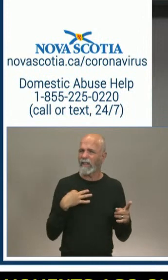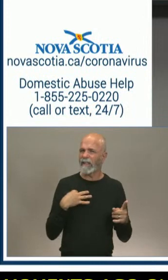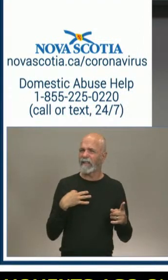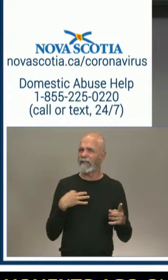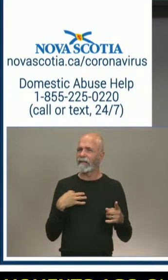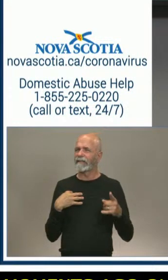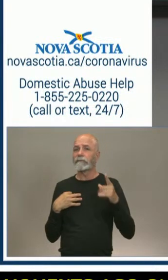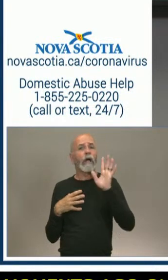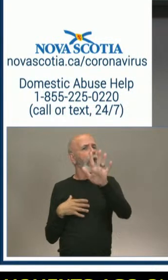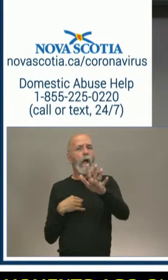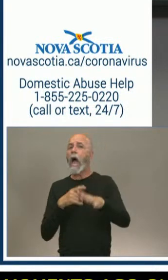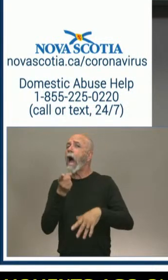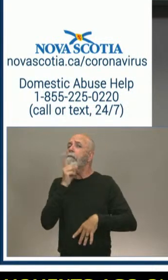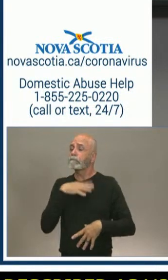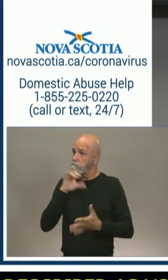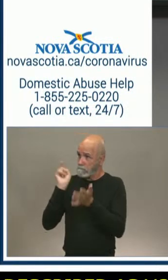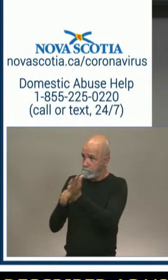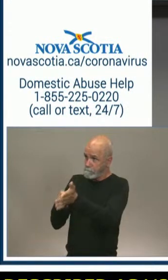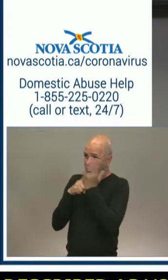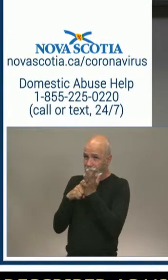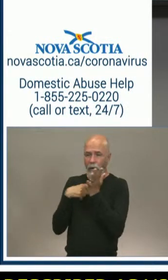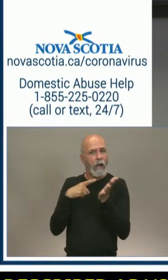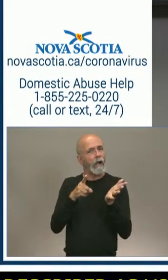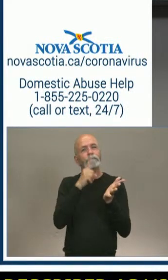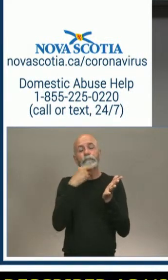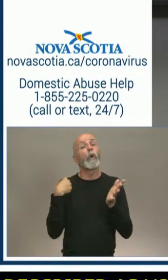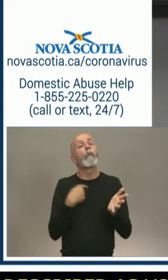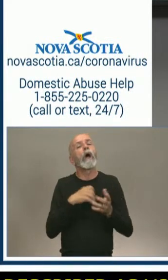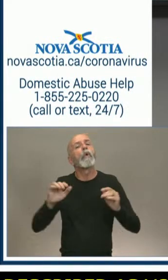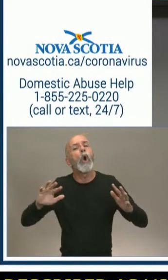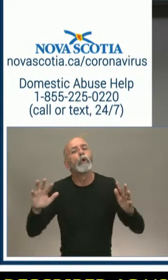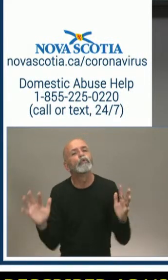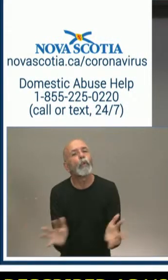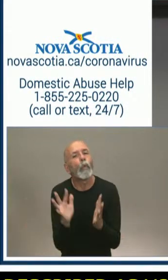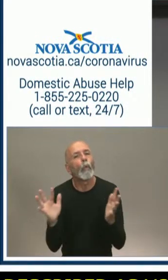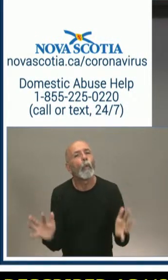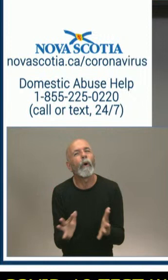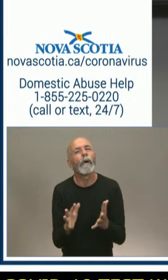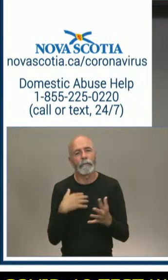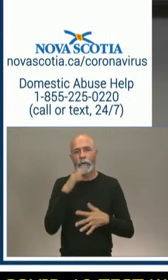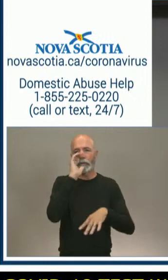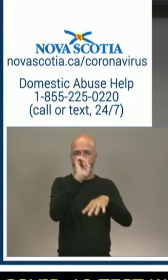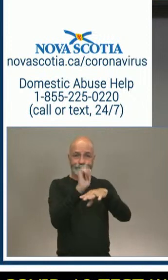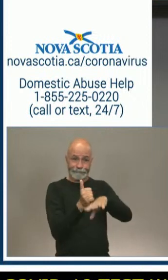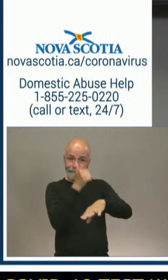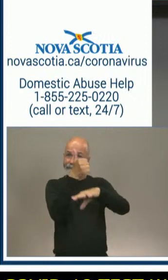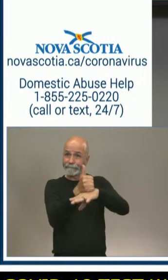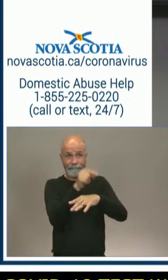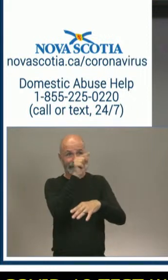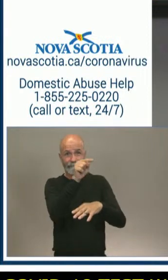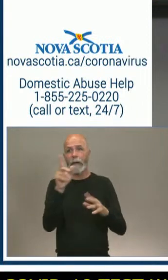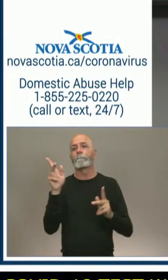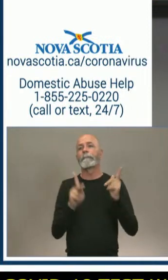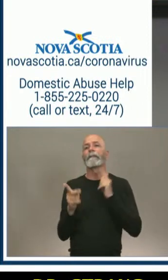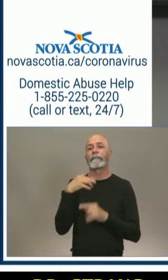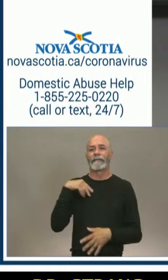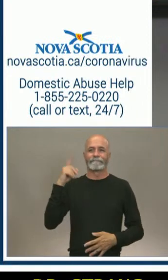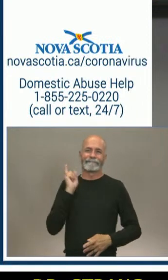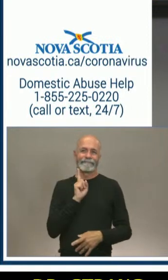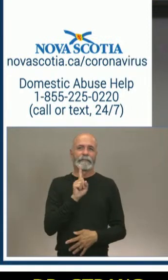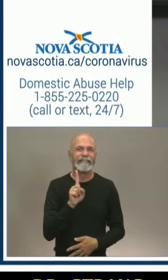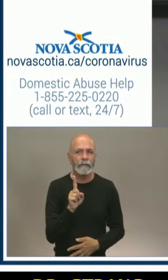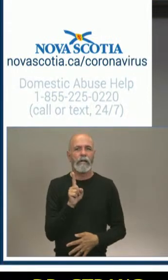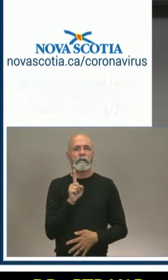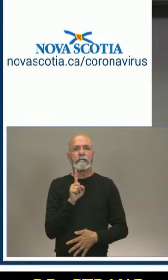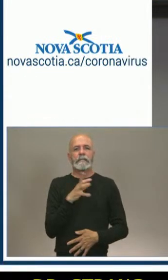there. We're certainly going to be encouraged and setting it up in a way that kind of incents people to getting